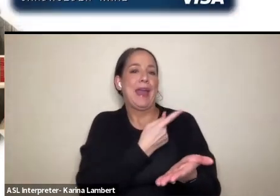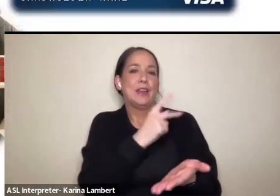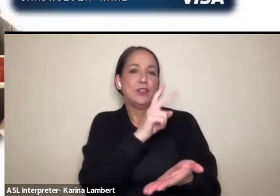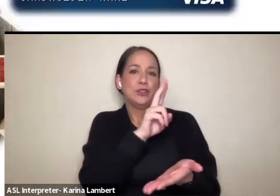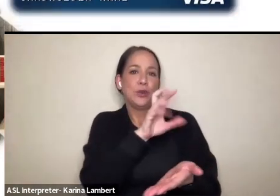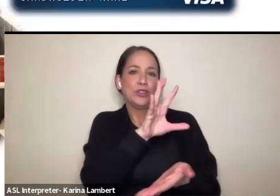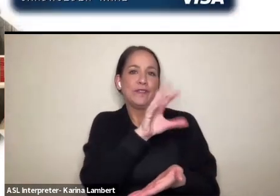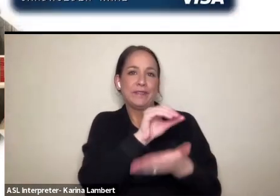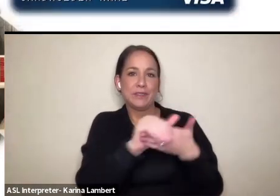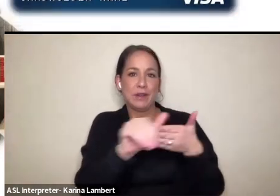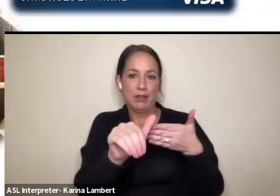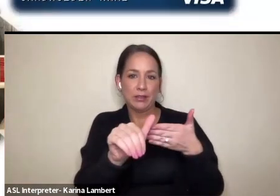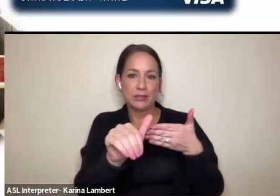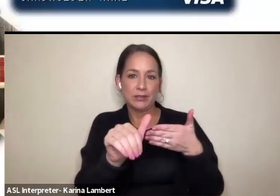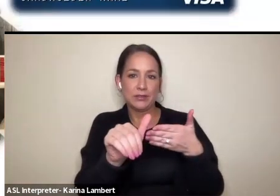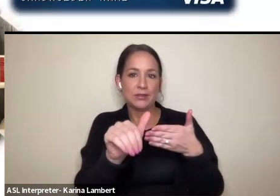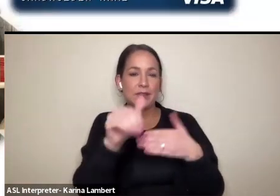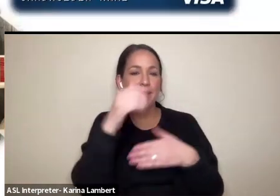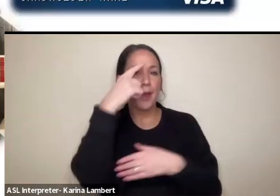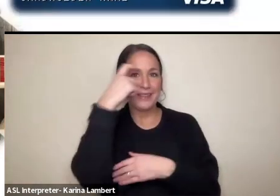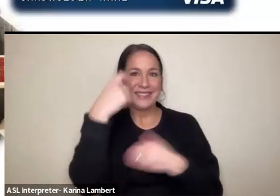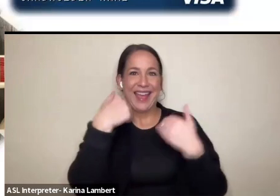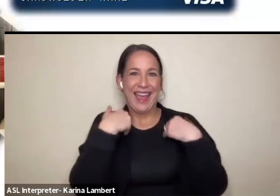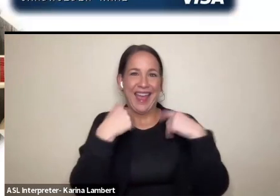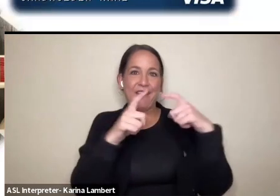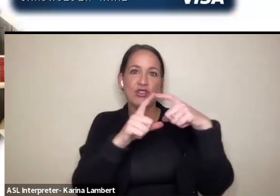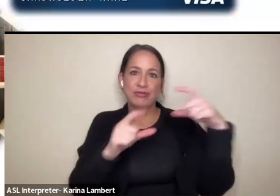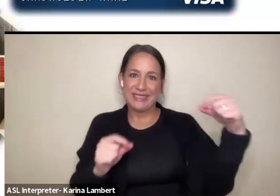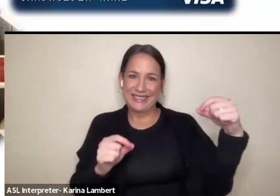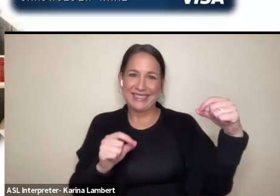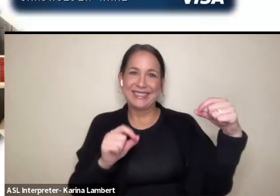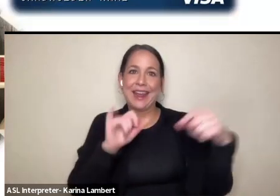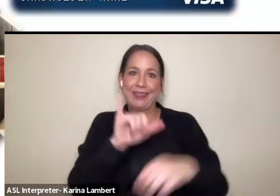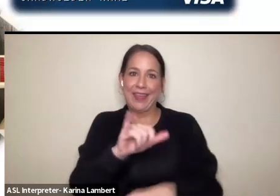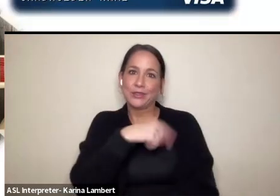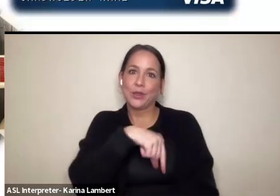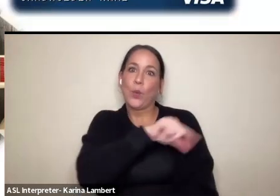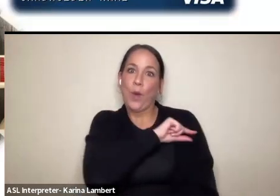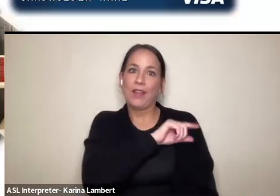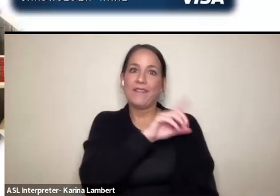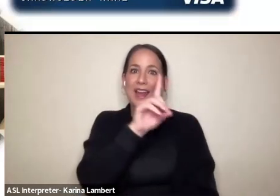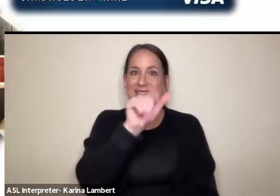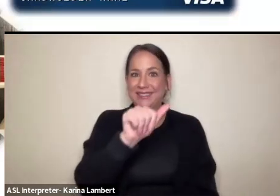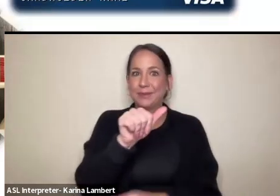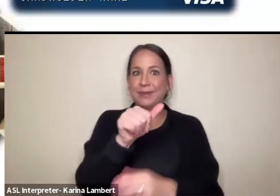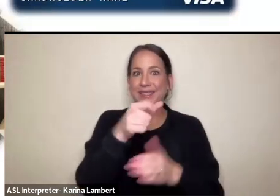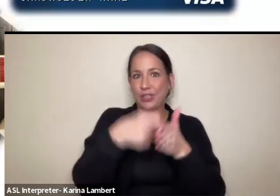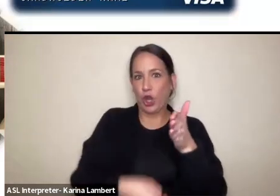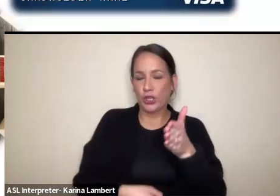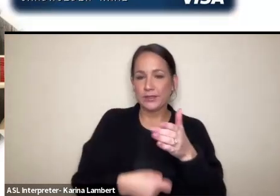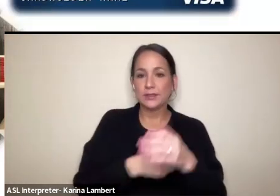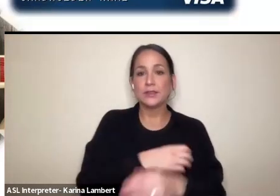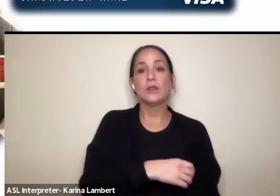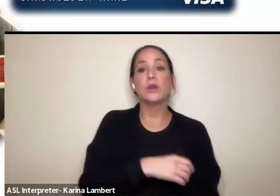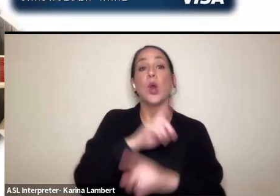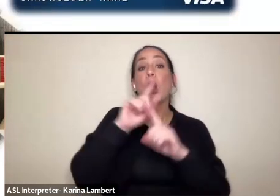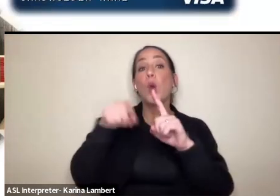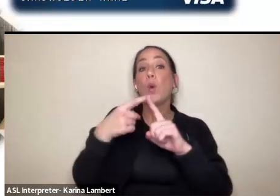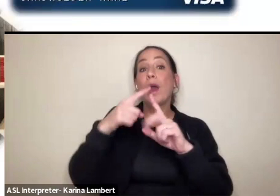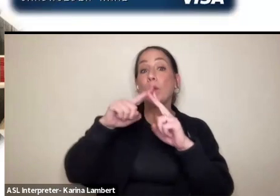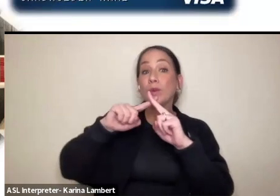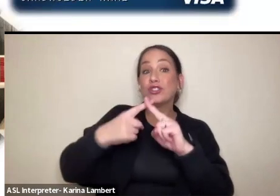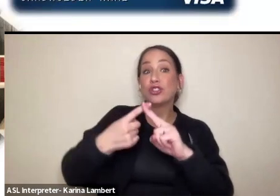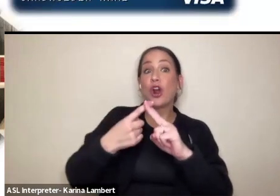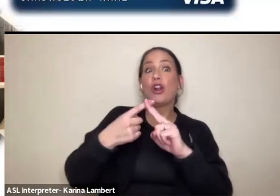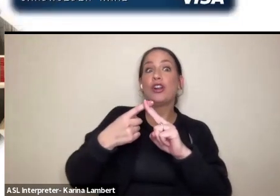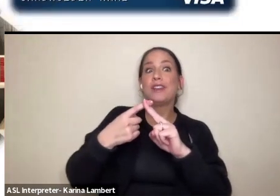because I have a receipt for the summer camp, and that was a qualified disability expense. When we started to offer the prepaid card, I